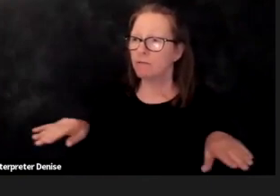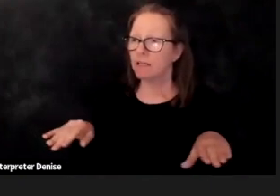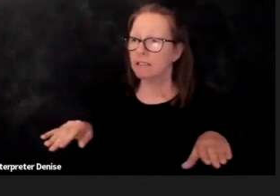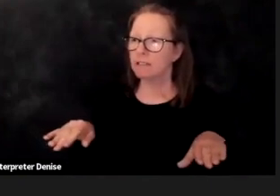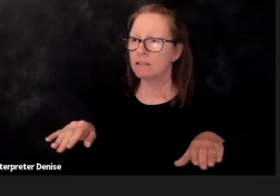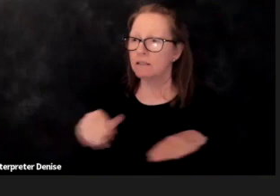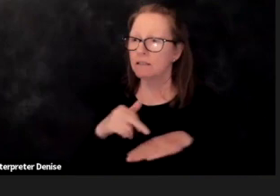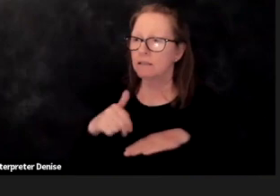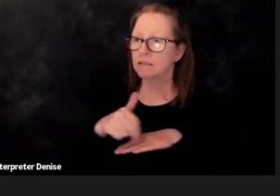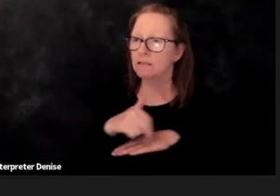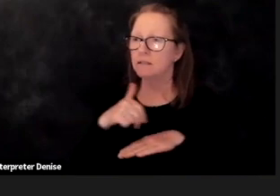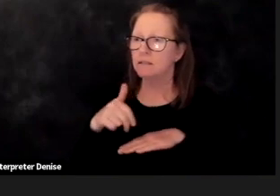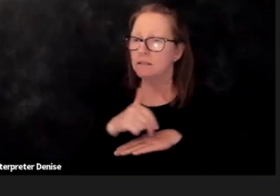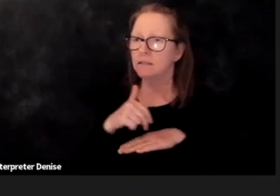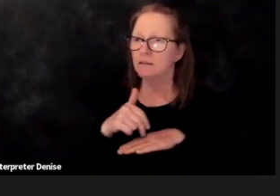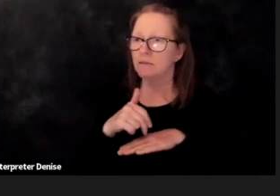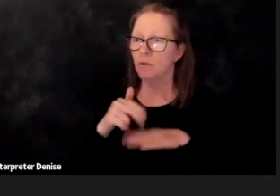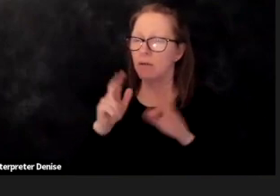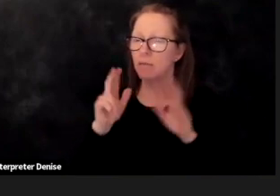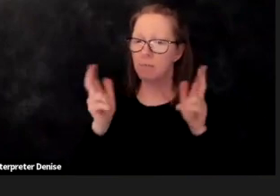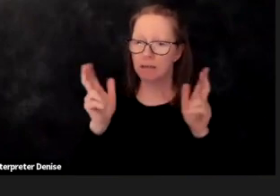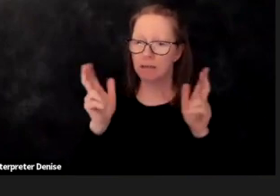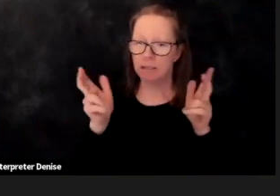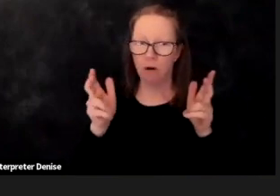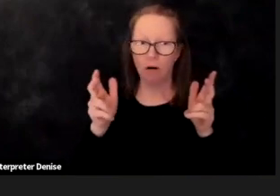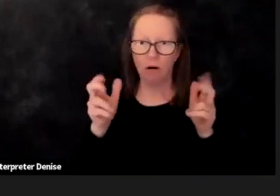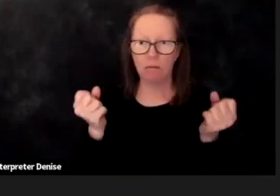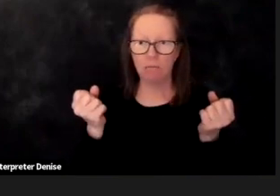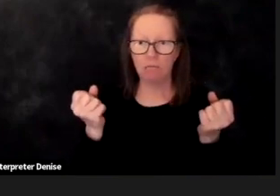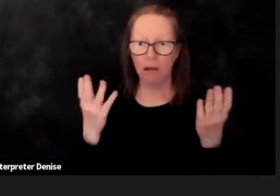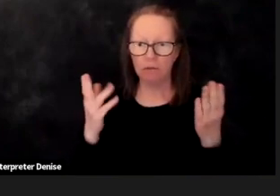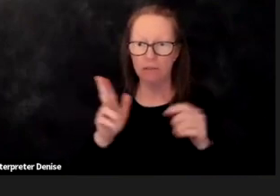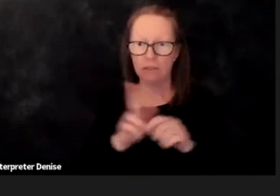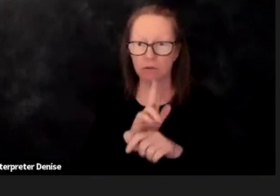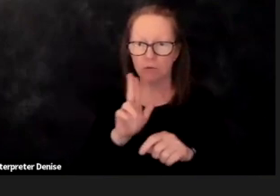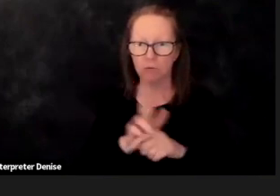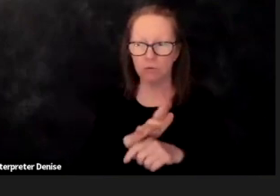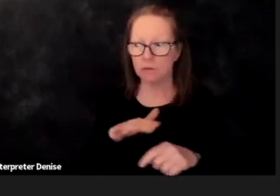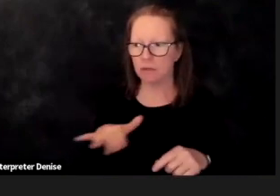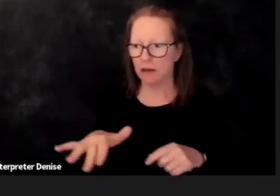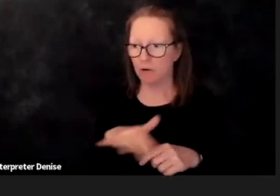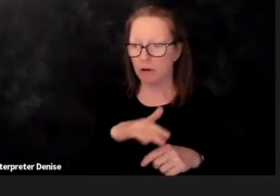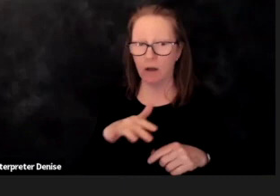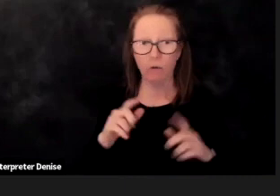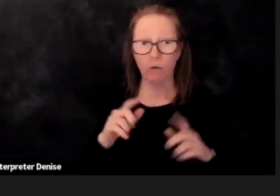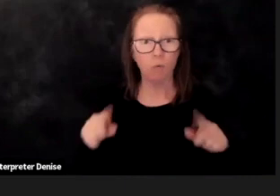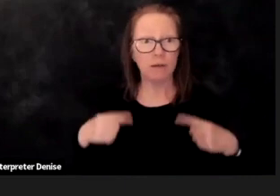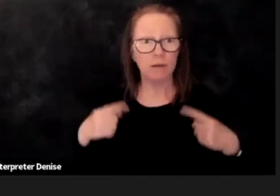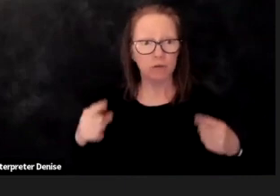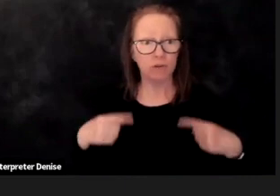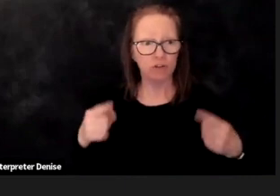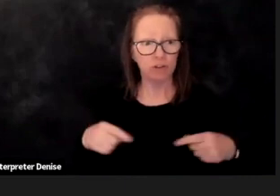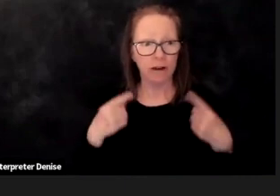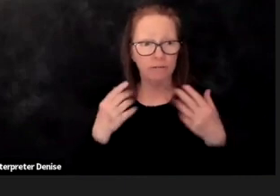the basketball multi-use area, being wheelchair friendly.